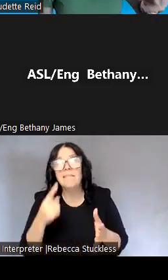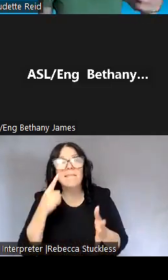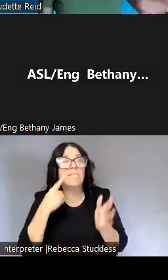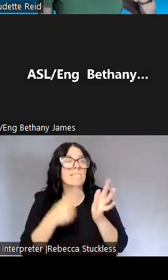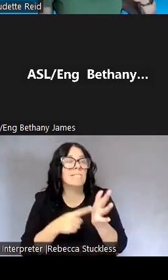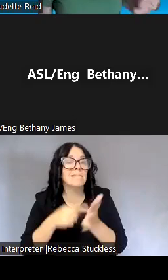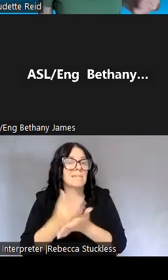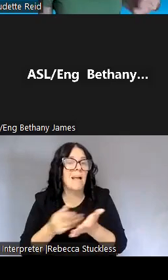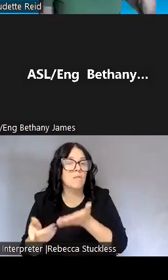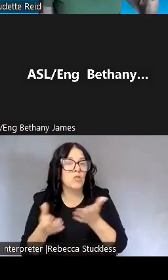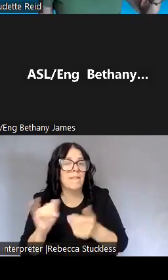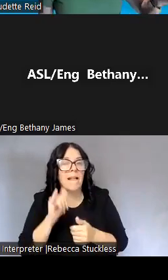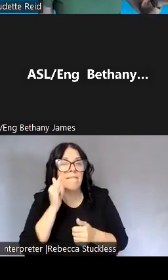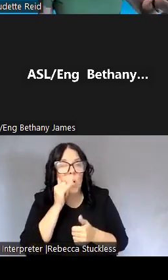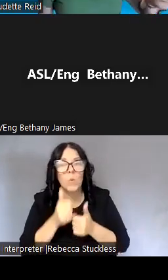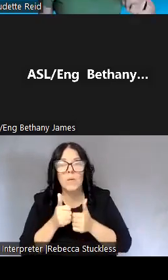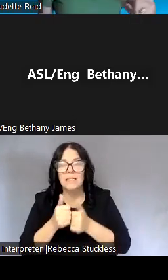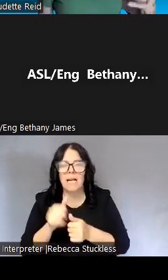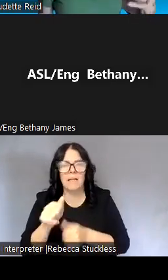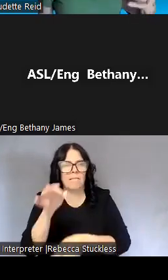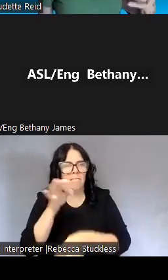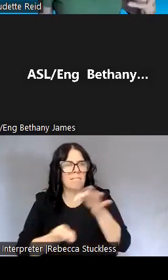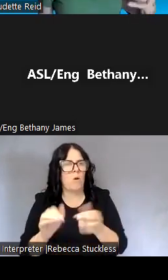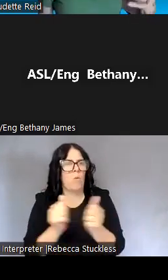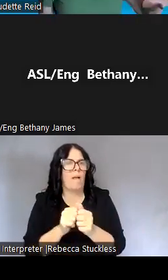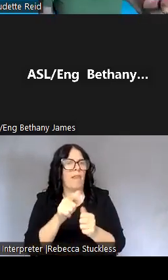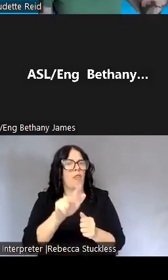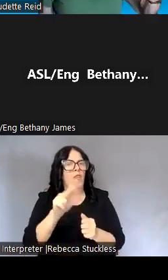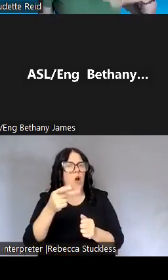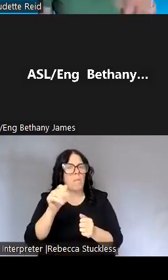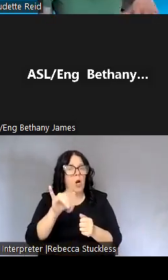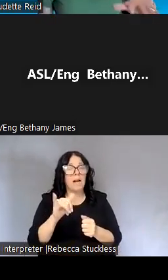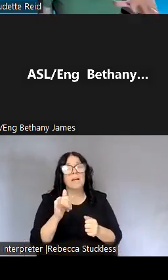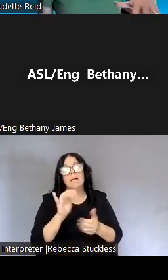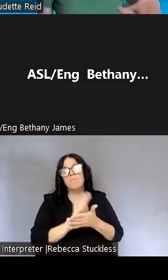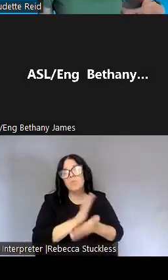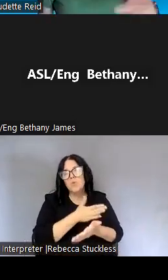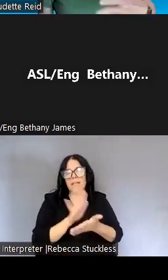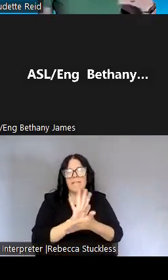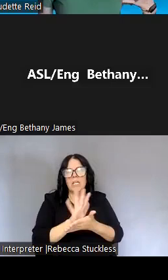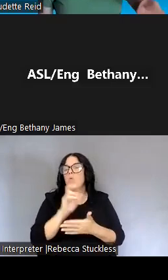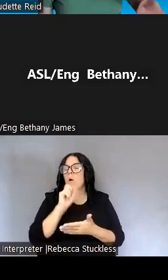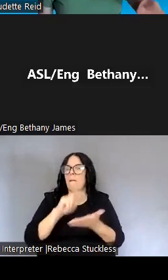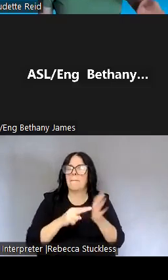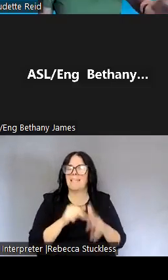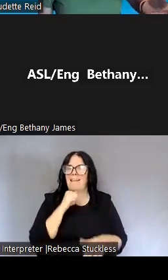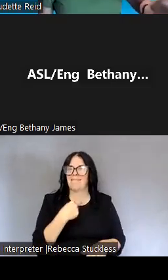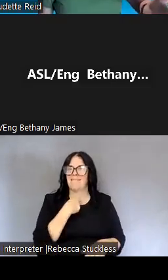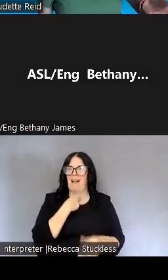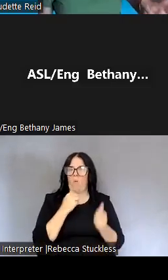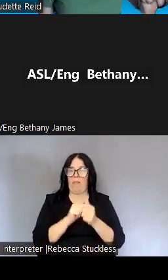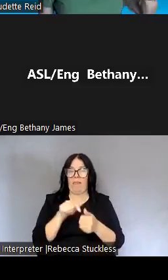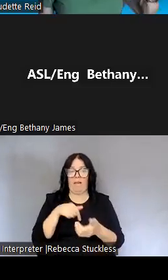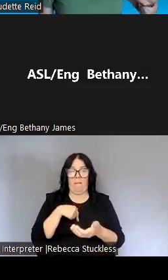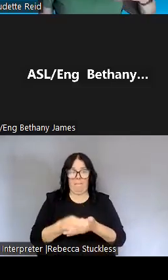services like phone, text messaging, and music and video, so you don't have to use what comes on the